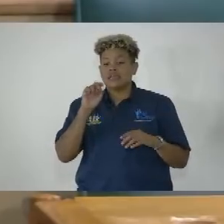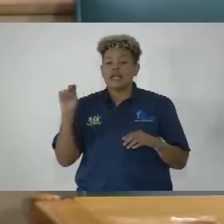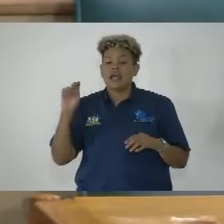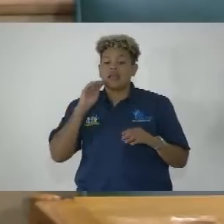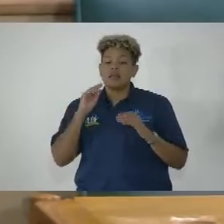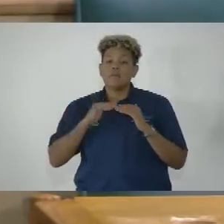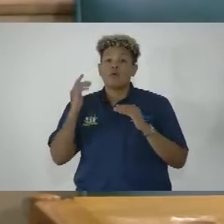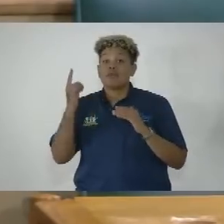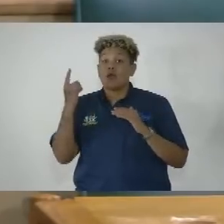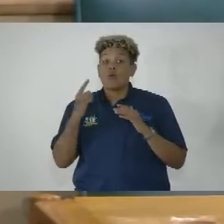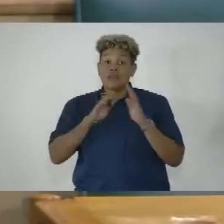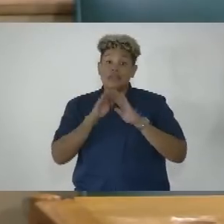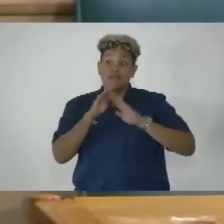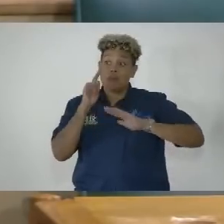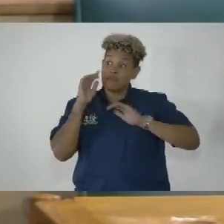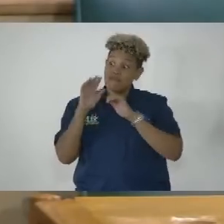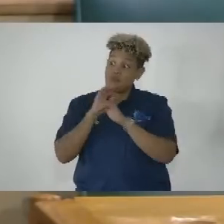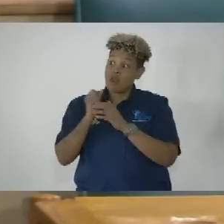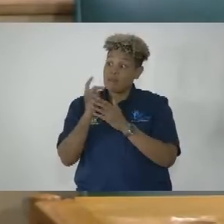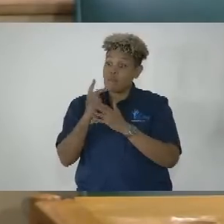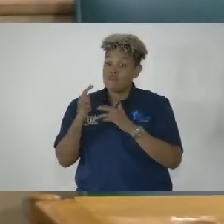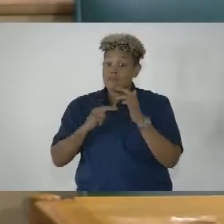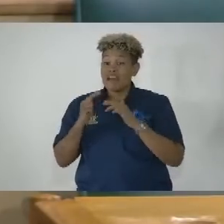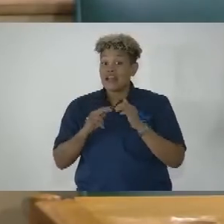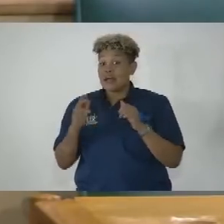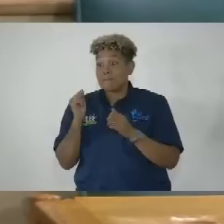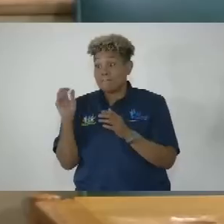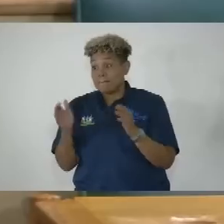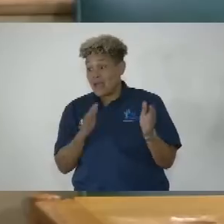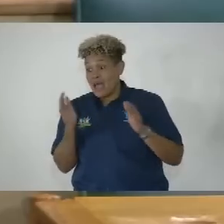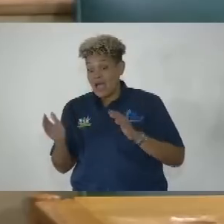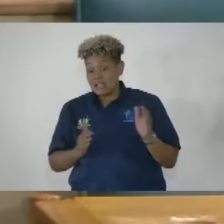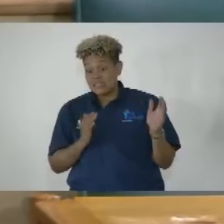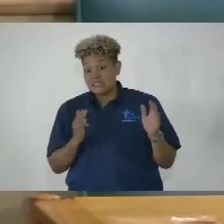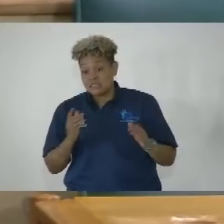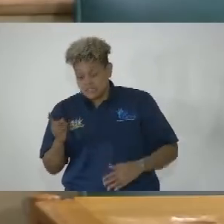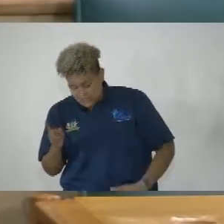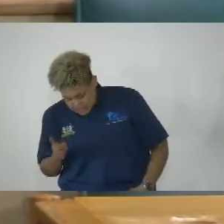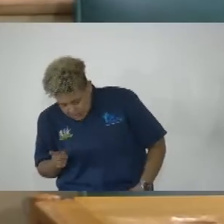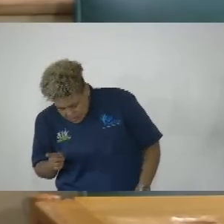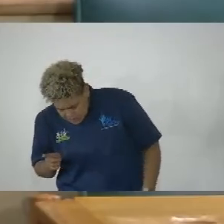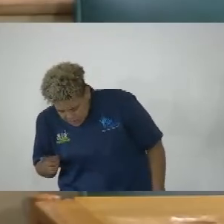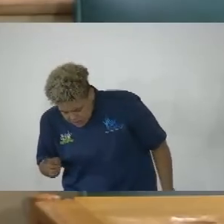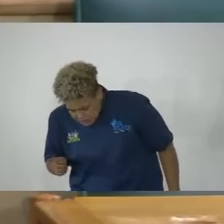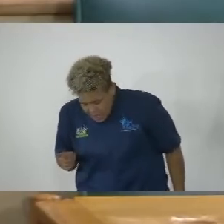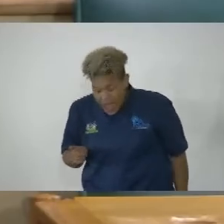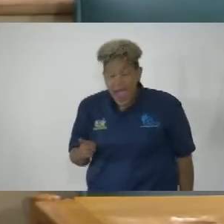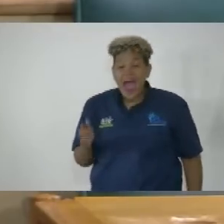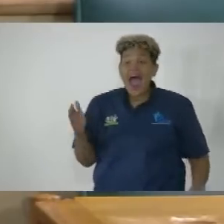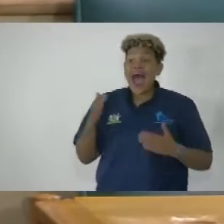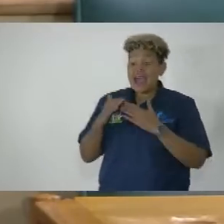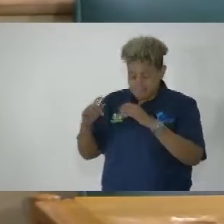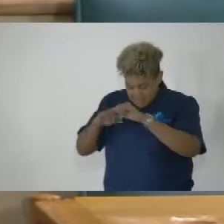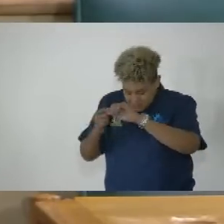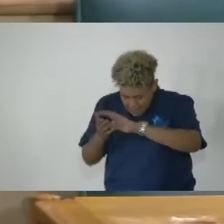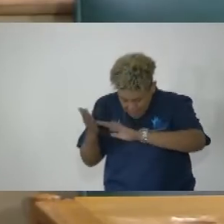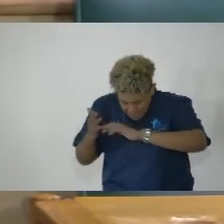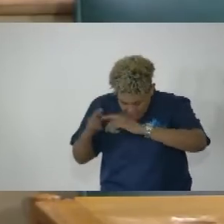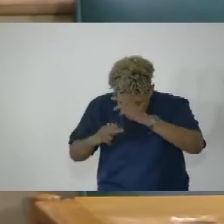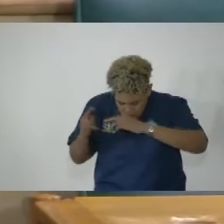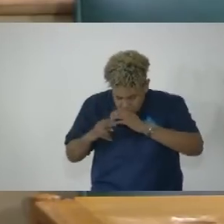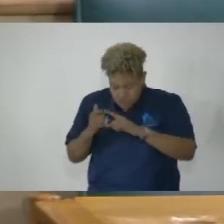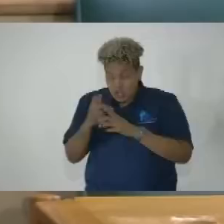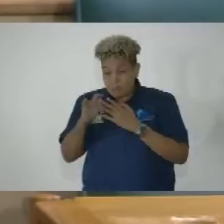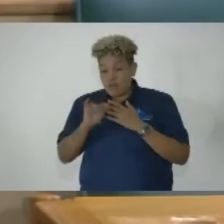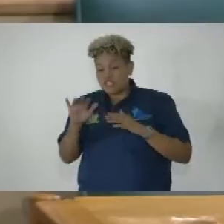than one development, developers with fully approved building plans, after commencement of construction